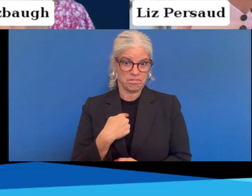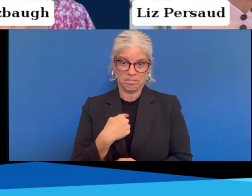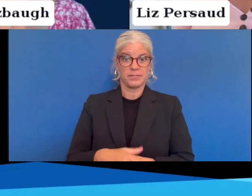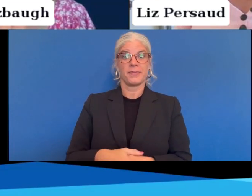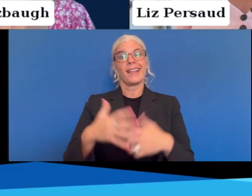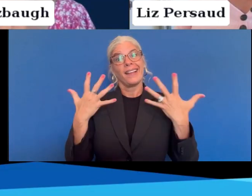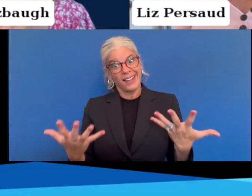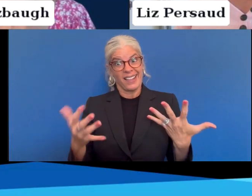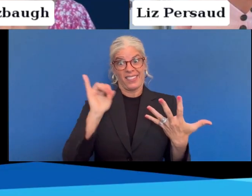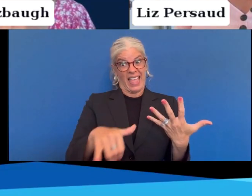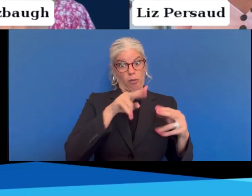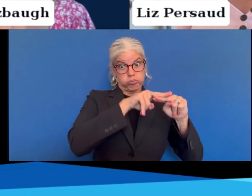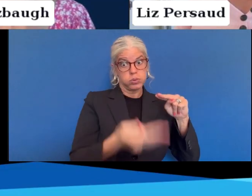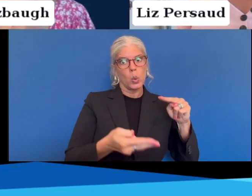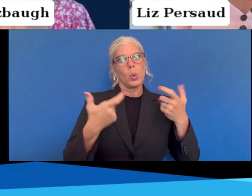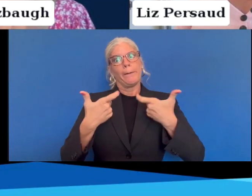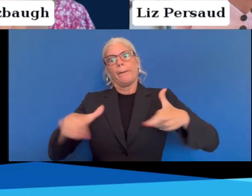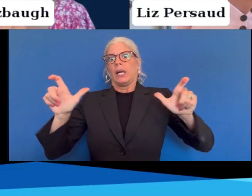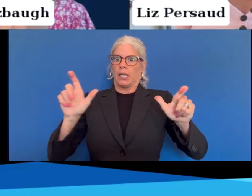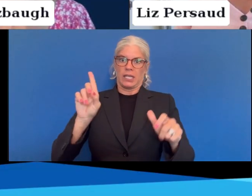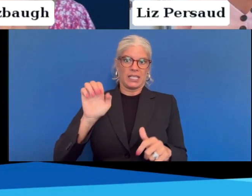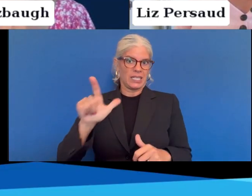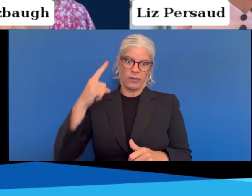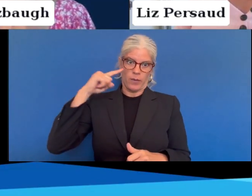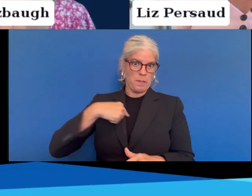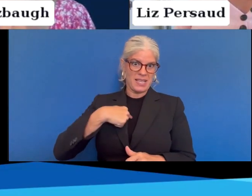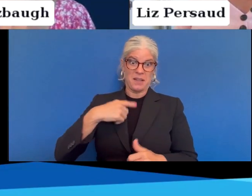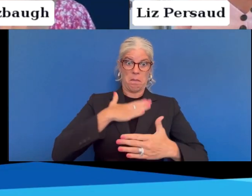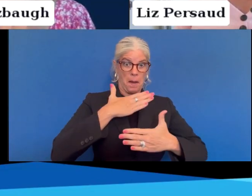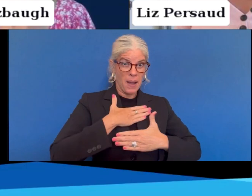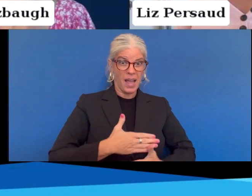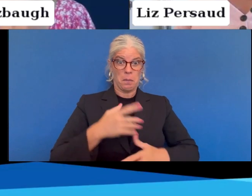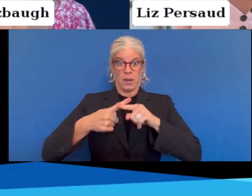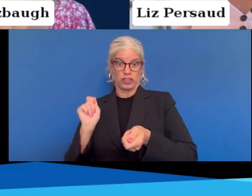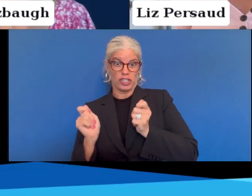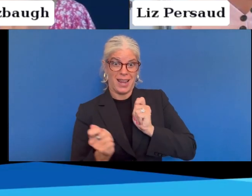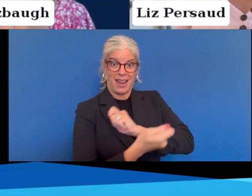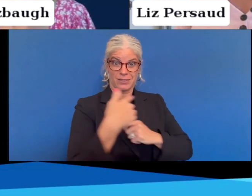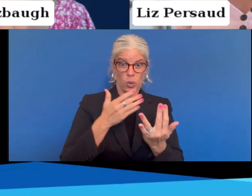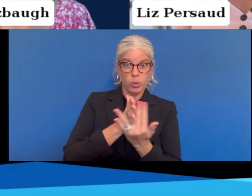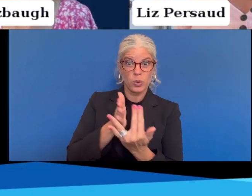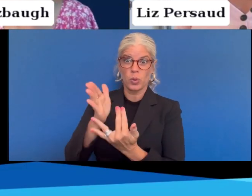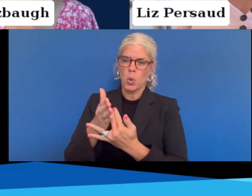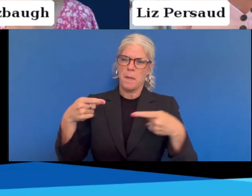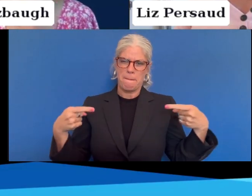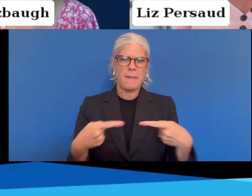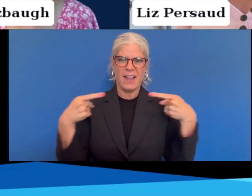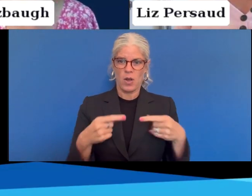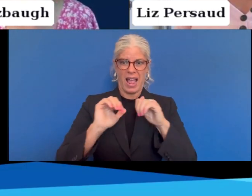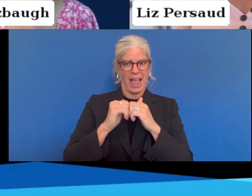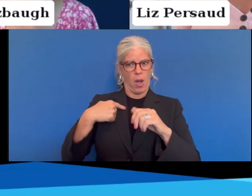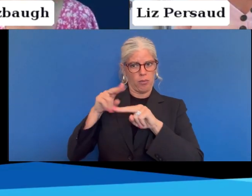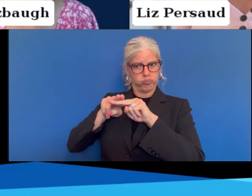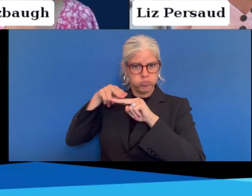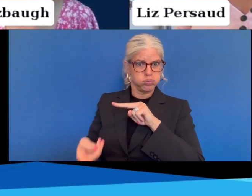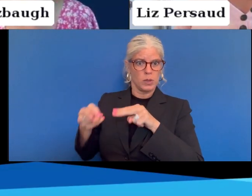isn't big in general, that was a very, very big deal for me and my body and just the changes that I was going through. It